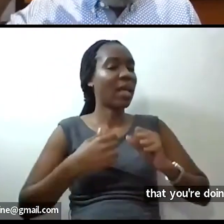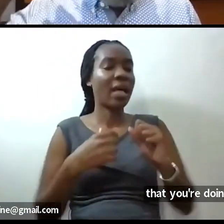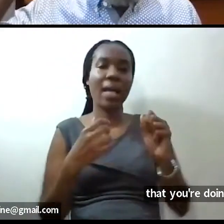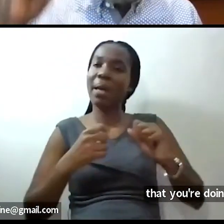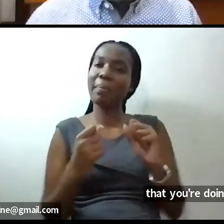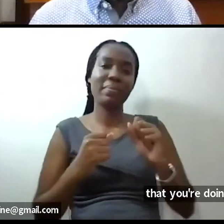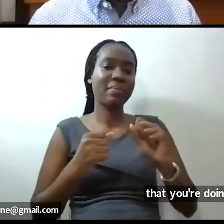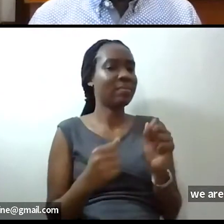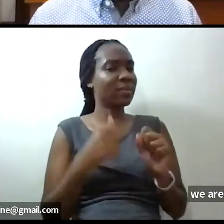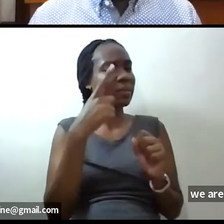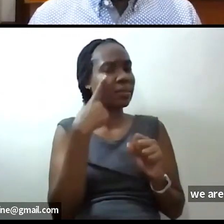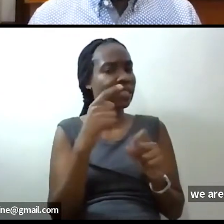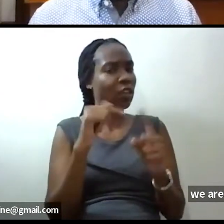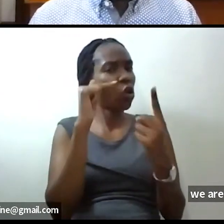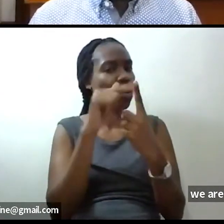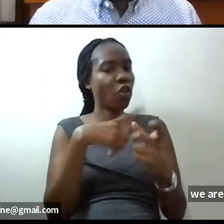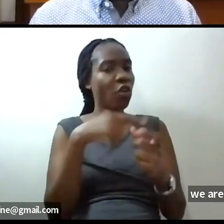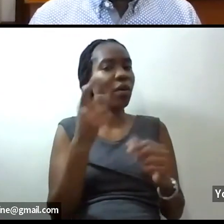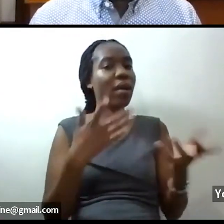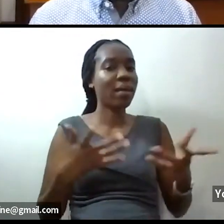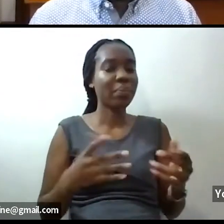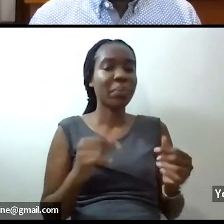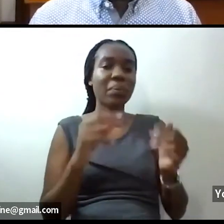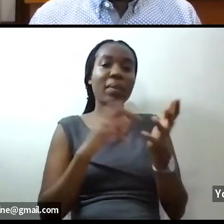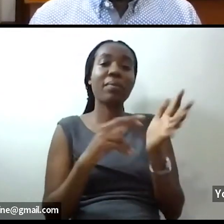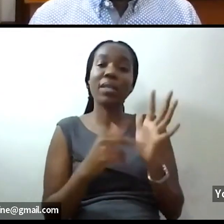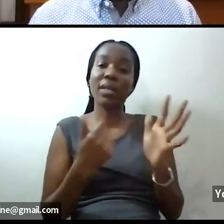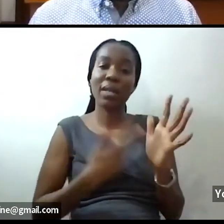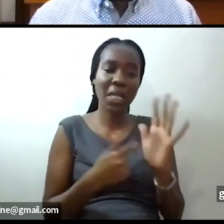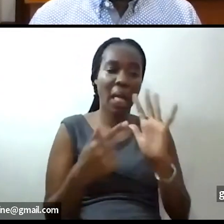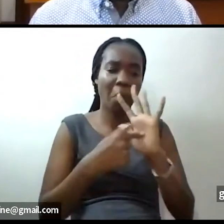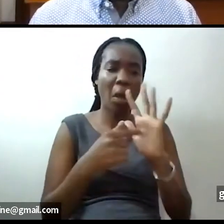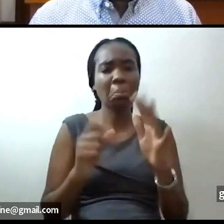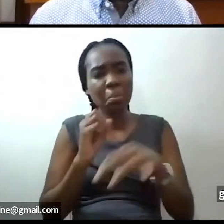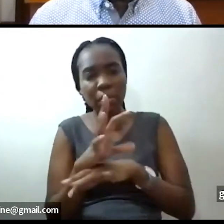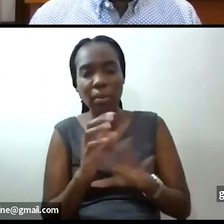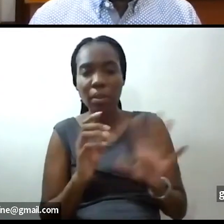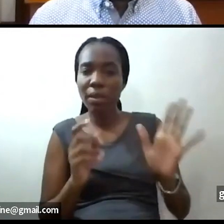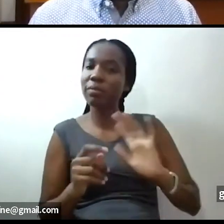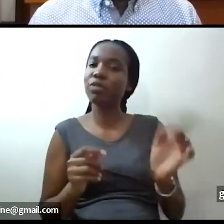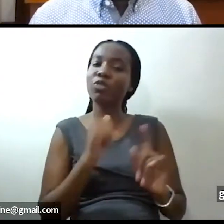where goals are going. We are no more death by PowerPoint. Yeah.